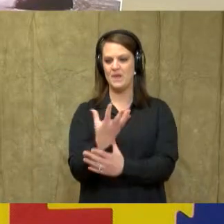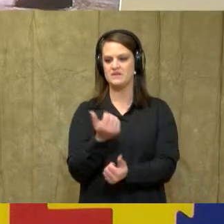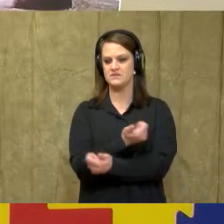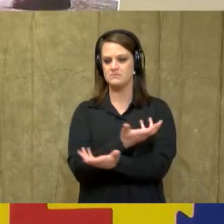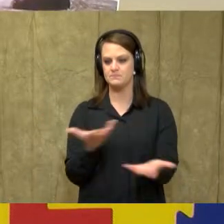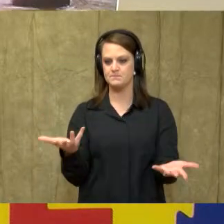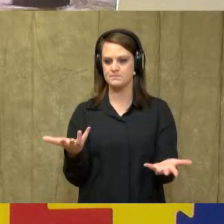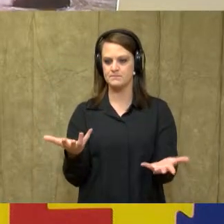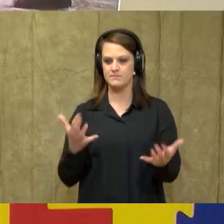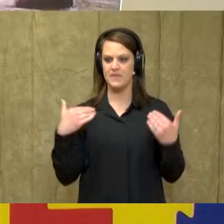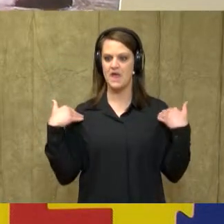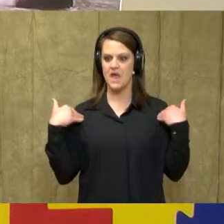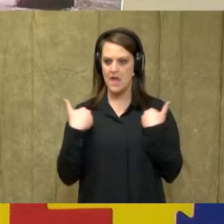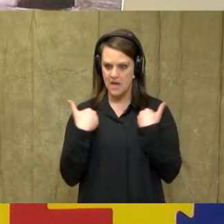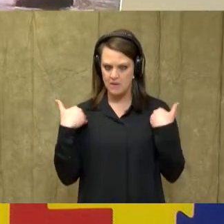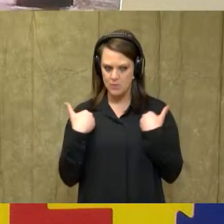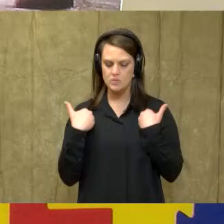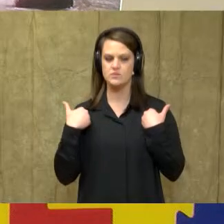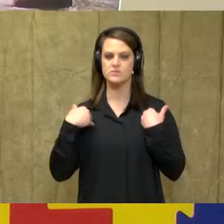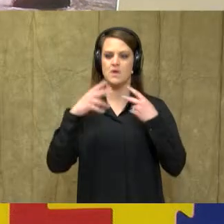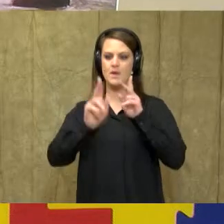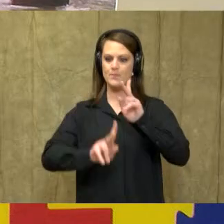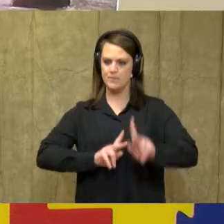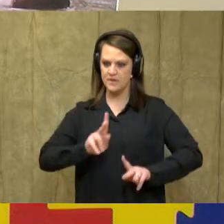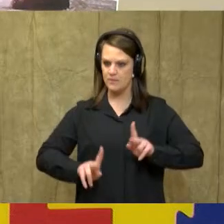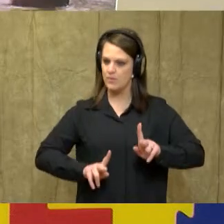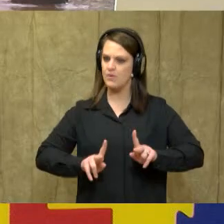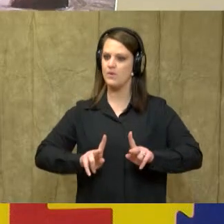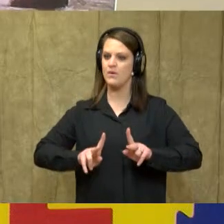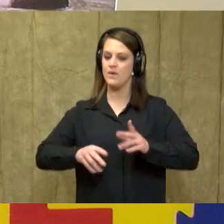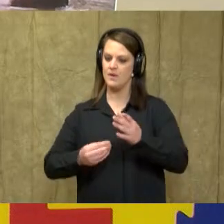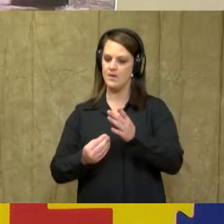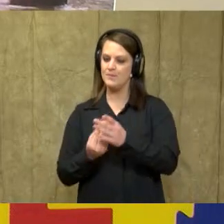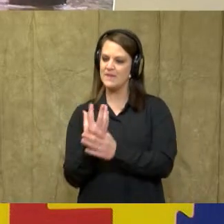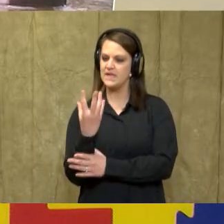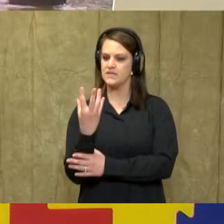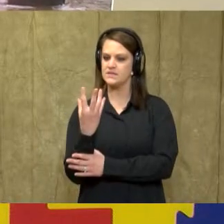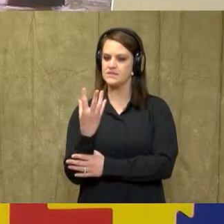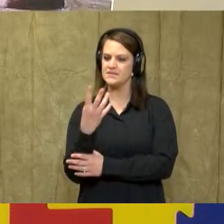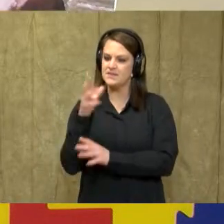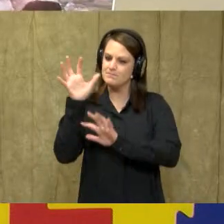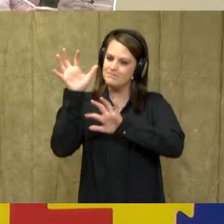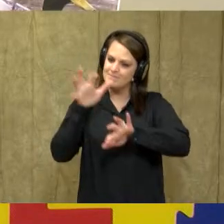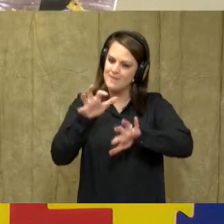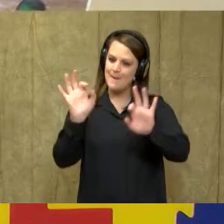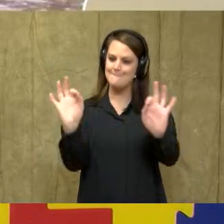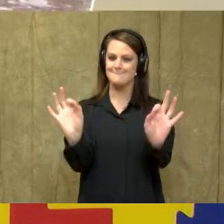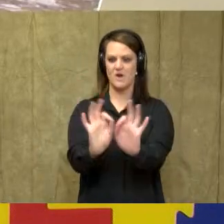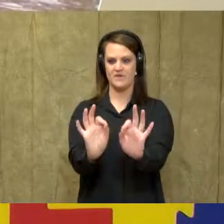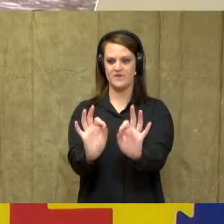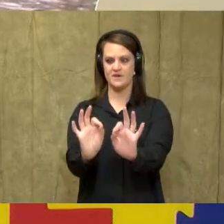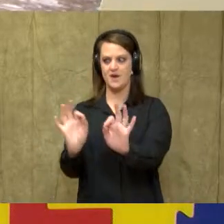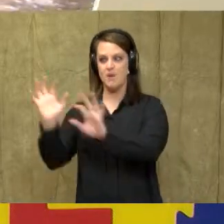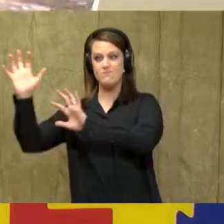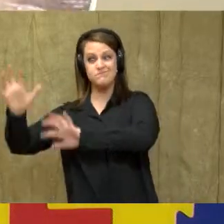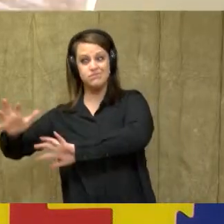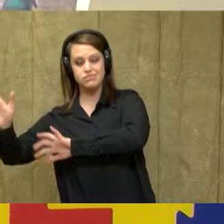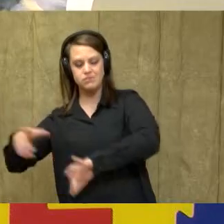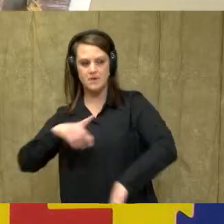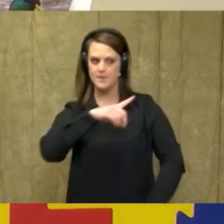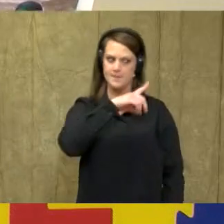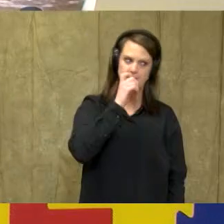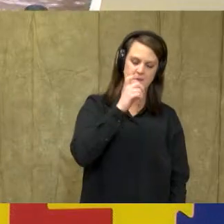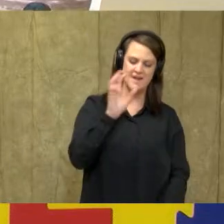Animals, people, and plants need just enough rain. Not too much, not too little,